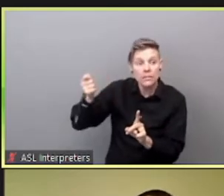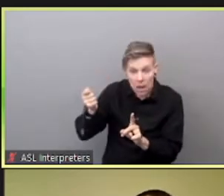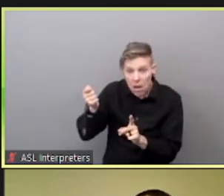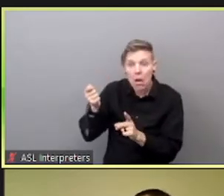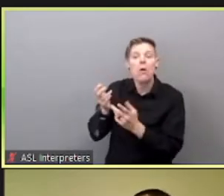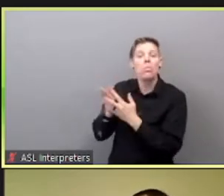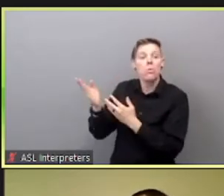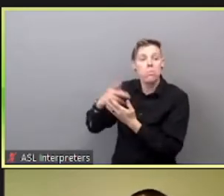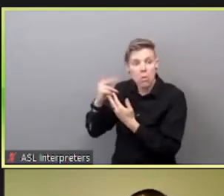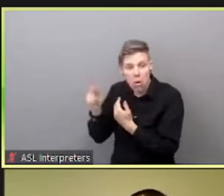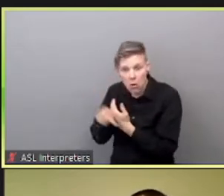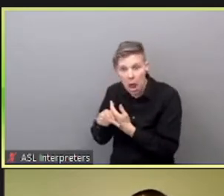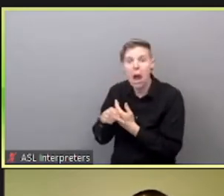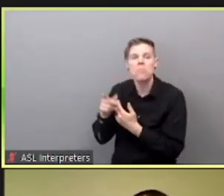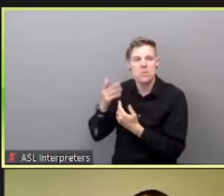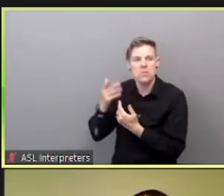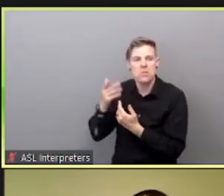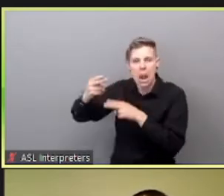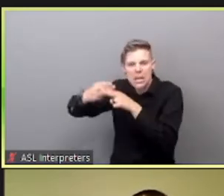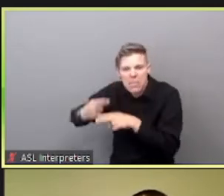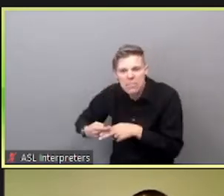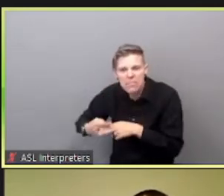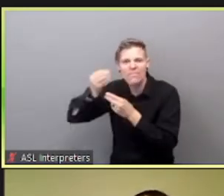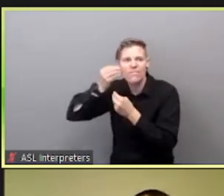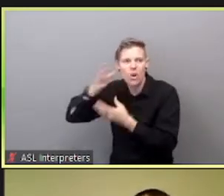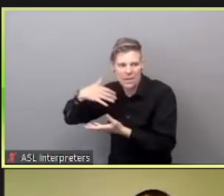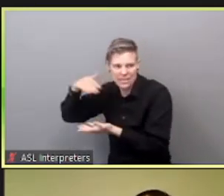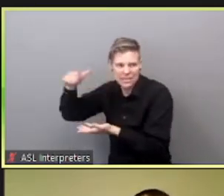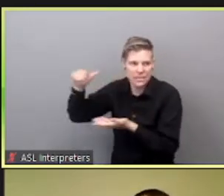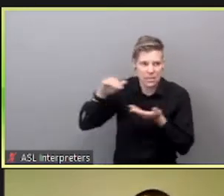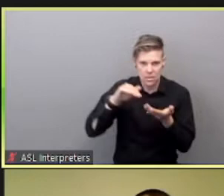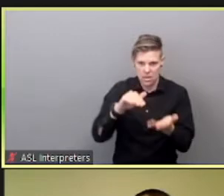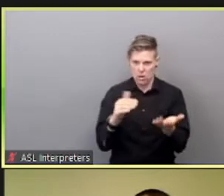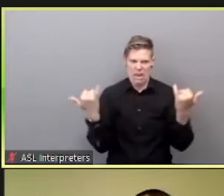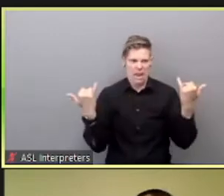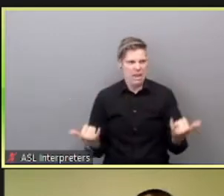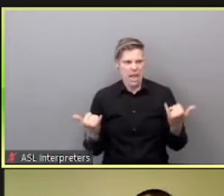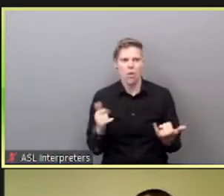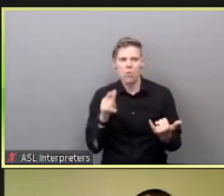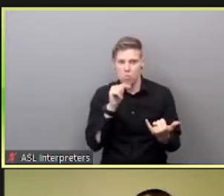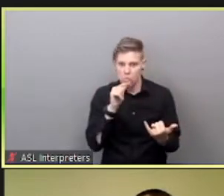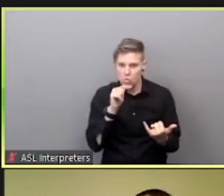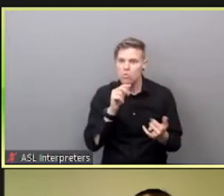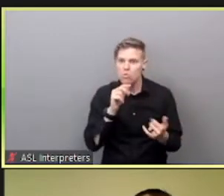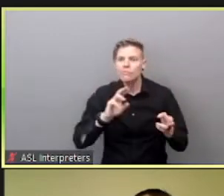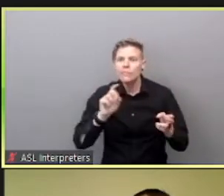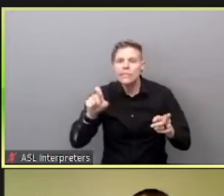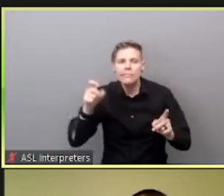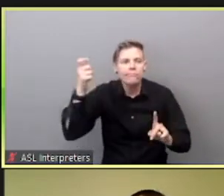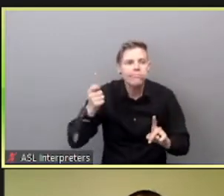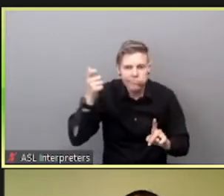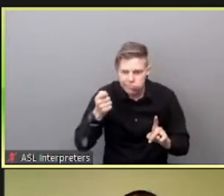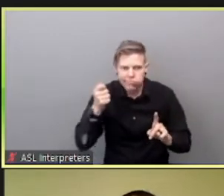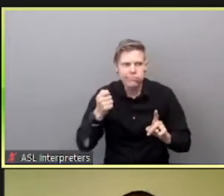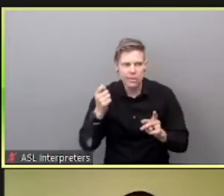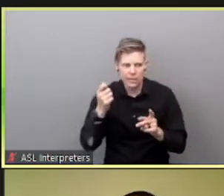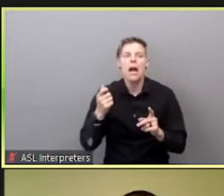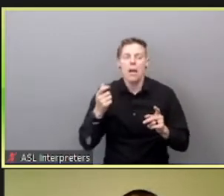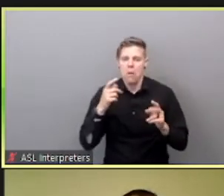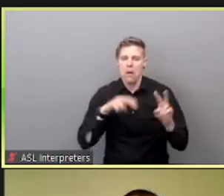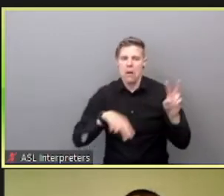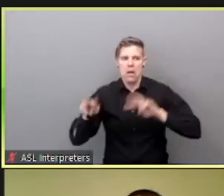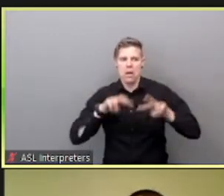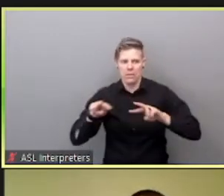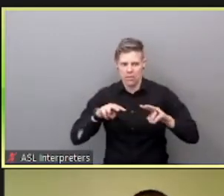right now with claimants that are currently receiving benefits, and our staff will be able to do outreach to those claimants